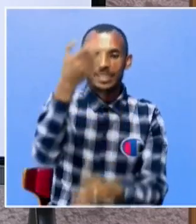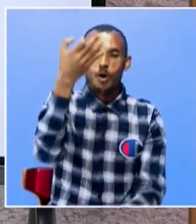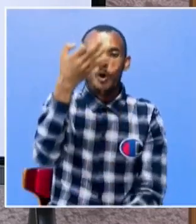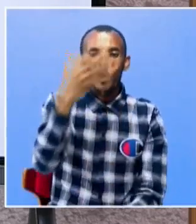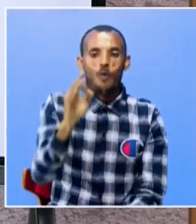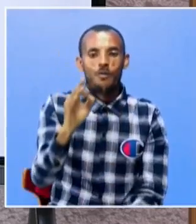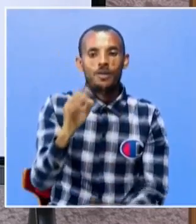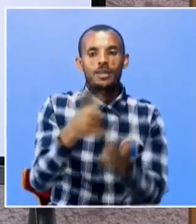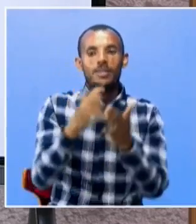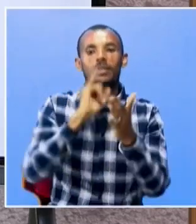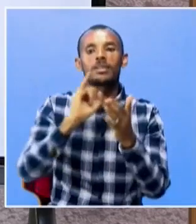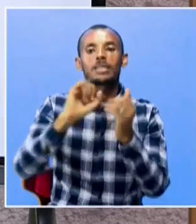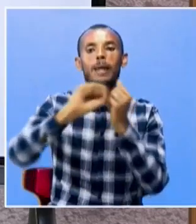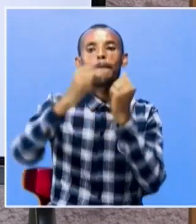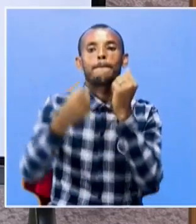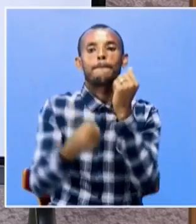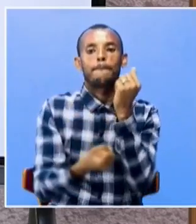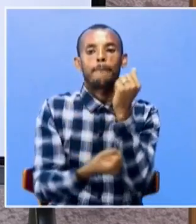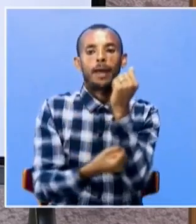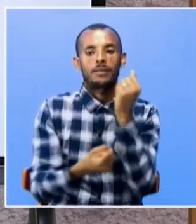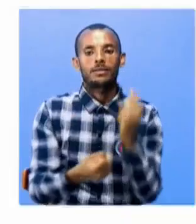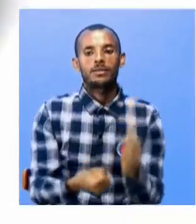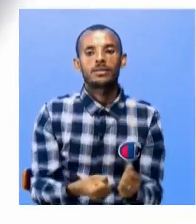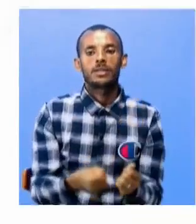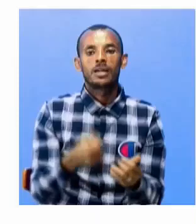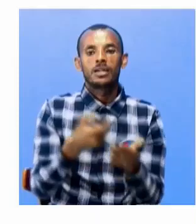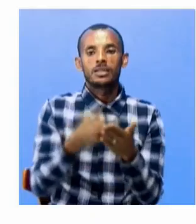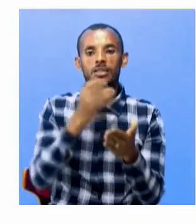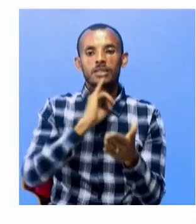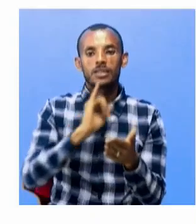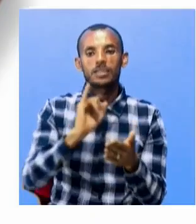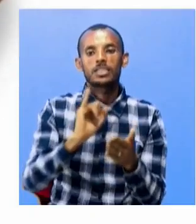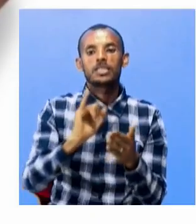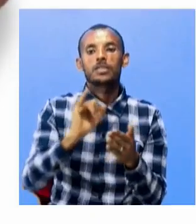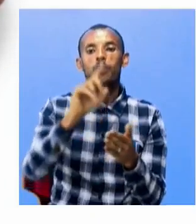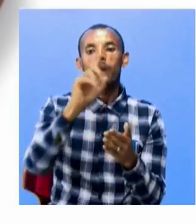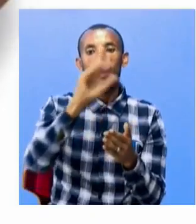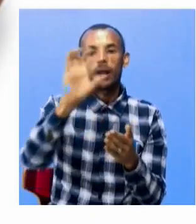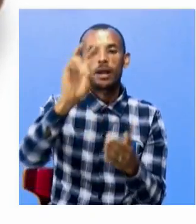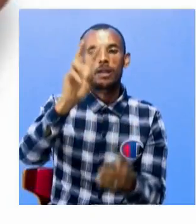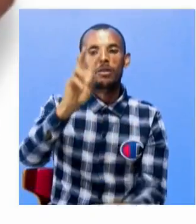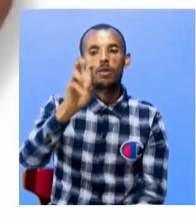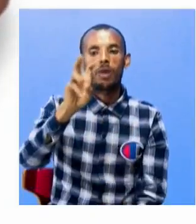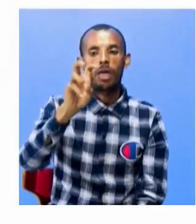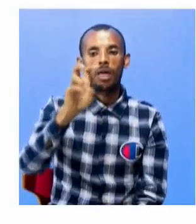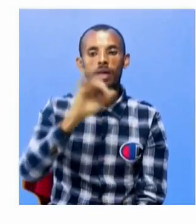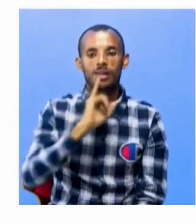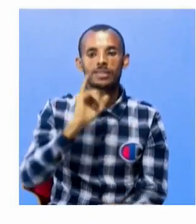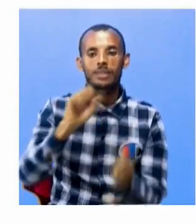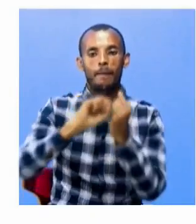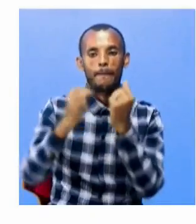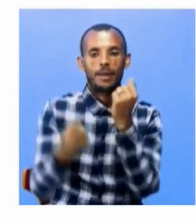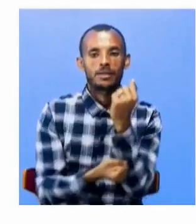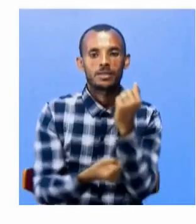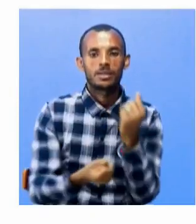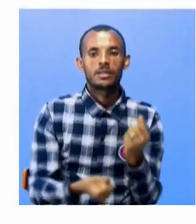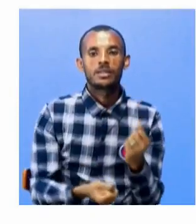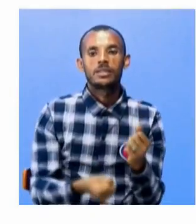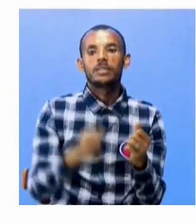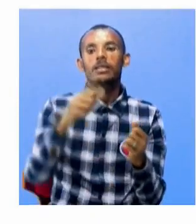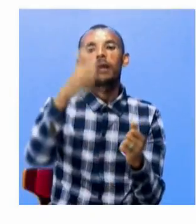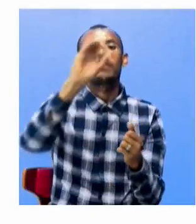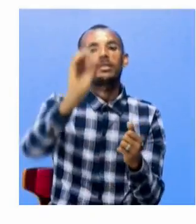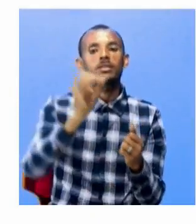base. Therefore, here, this one is the base, and this one is